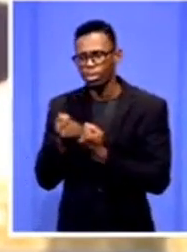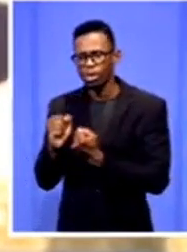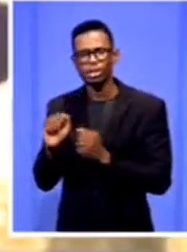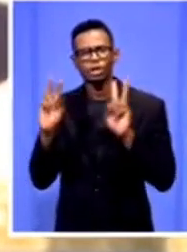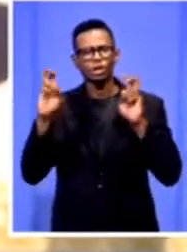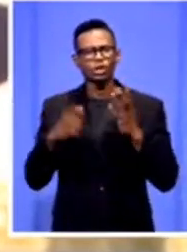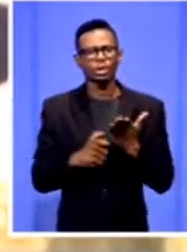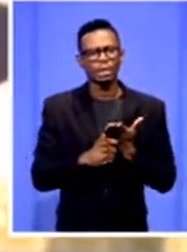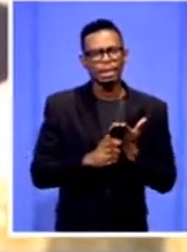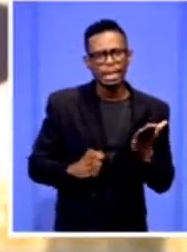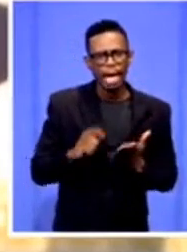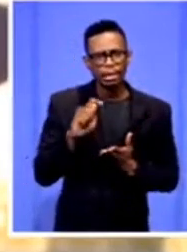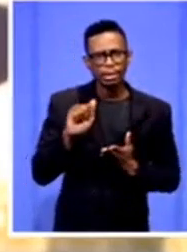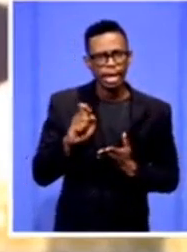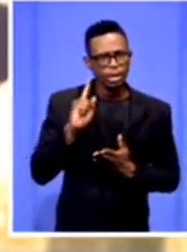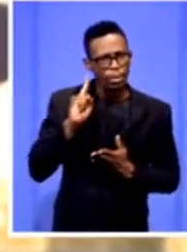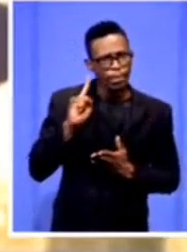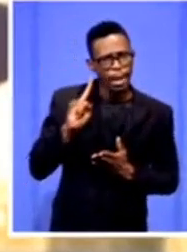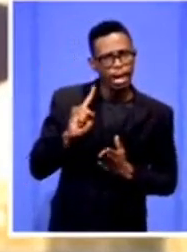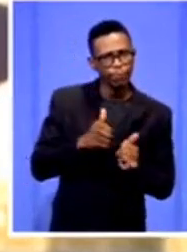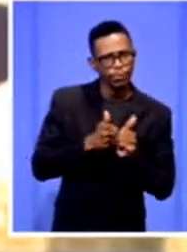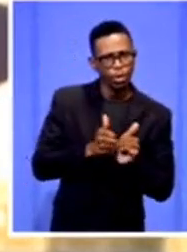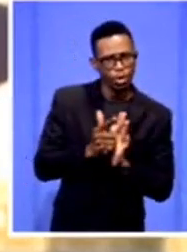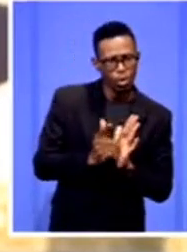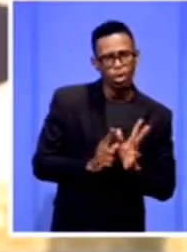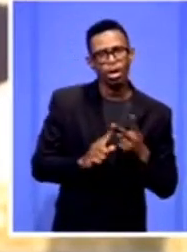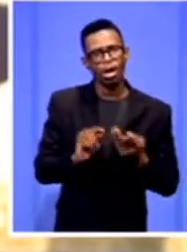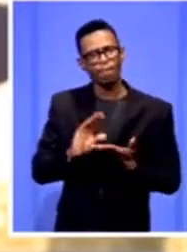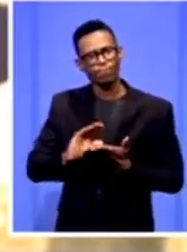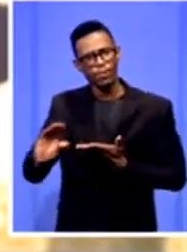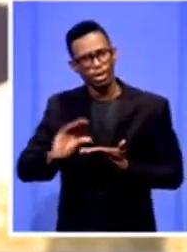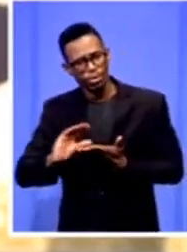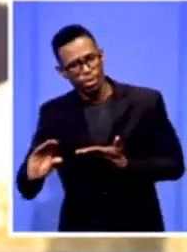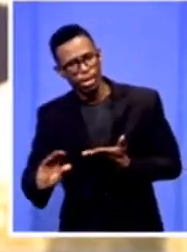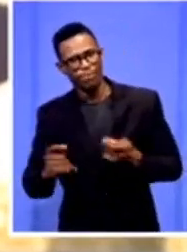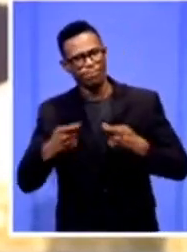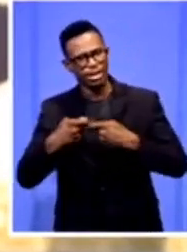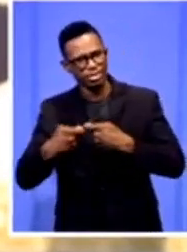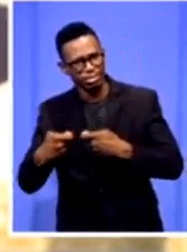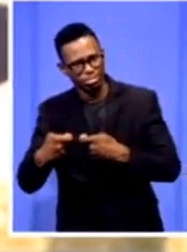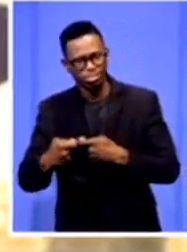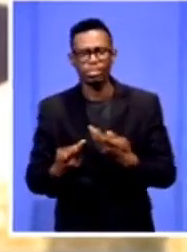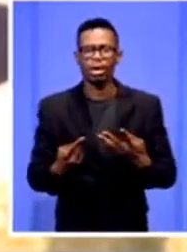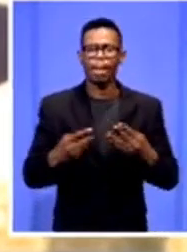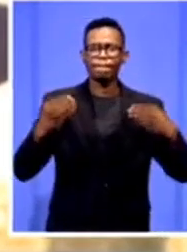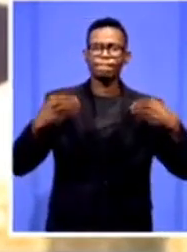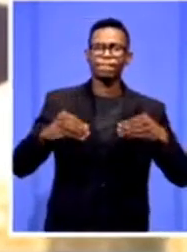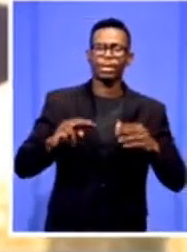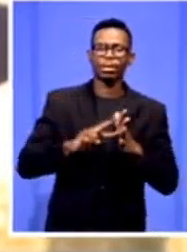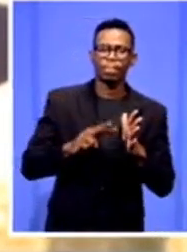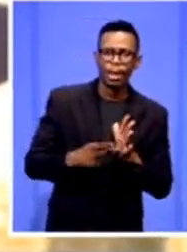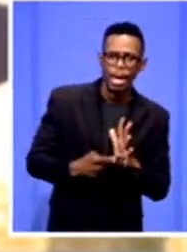fundings, business plans, completion of bid documents, and tender opportunities.